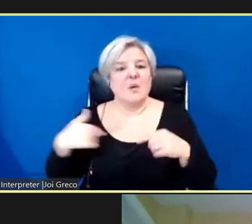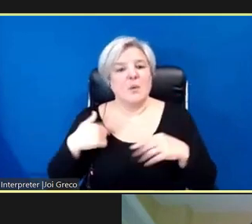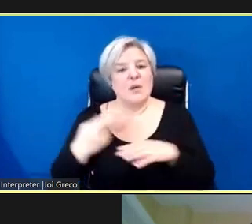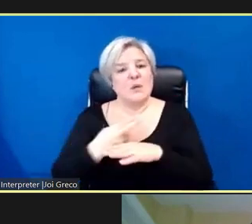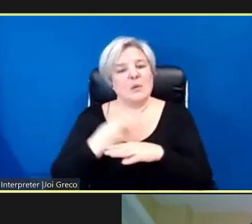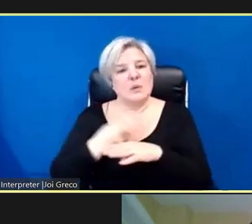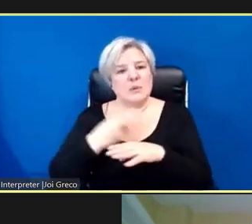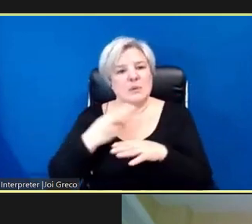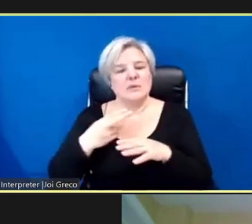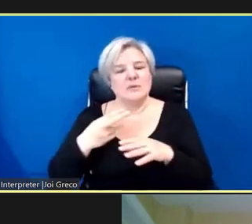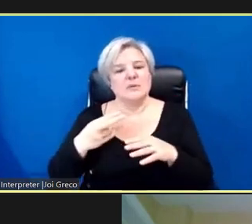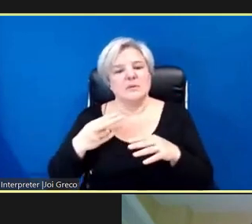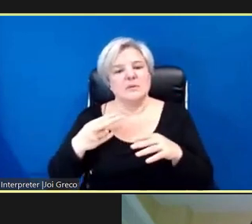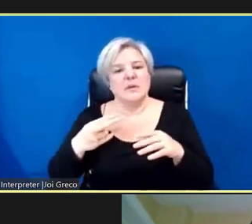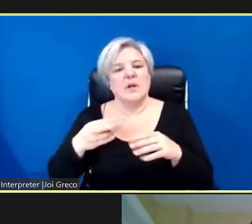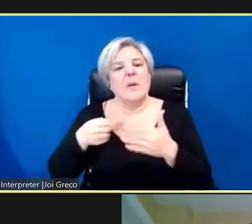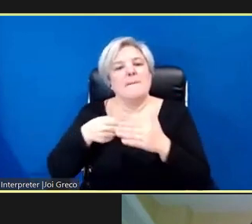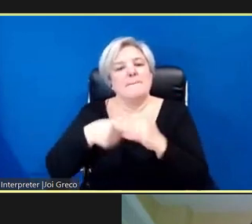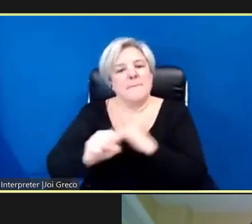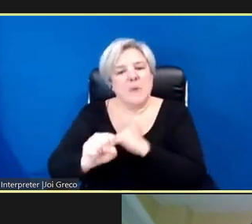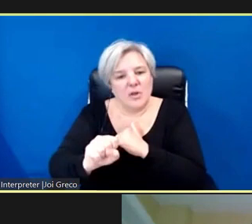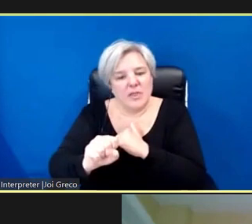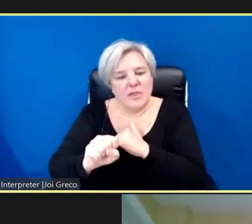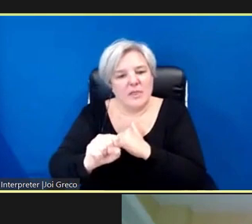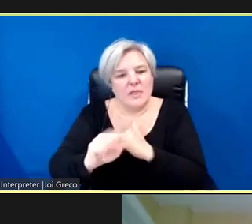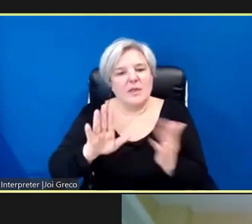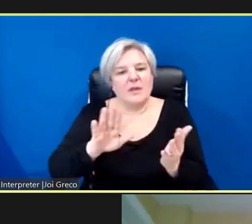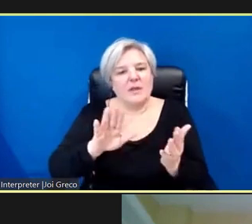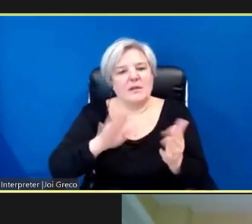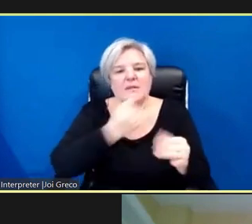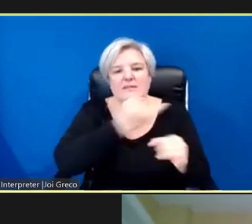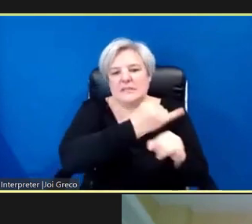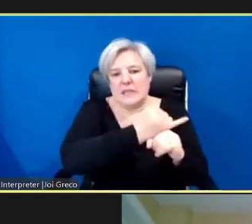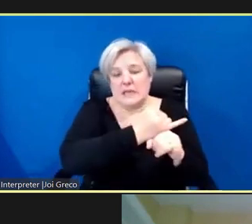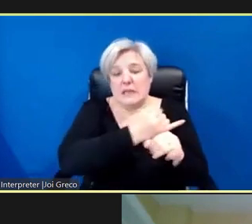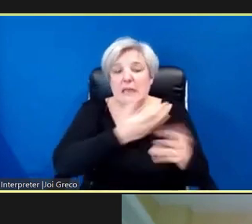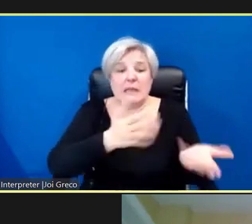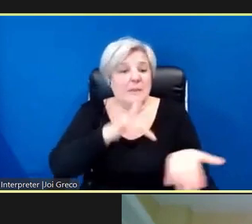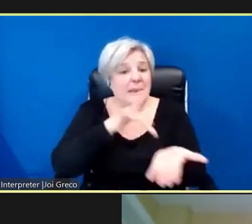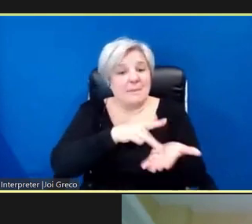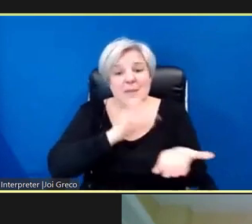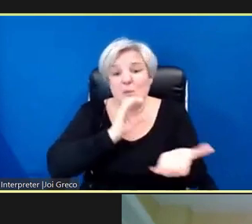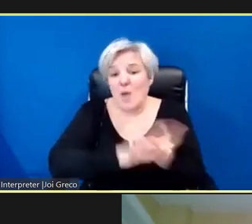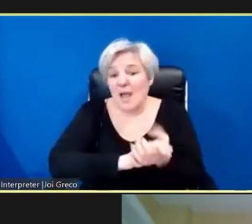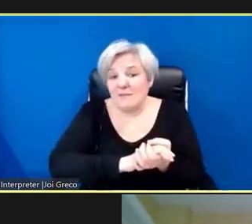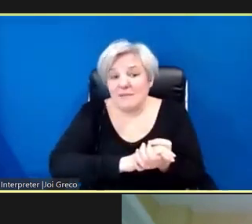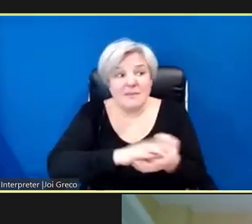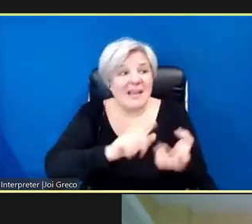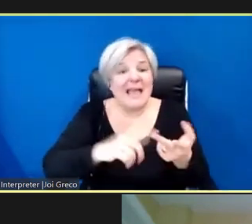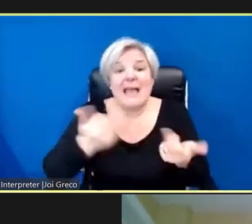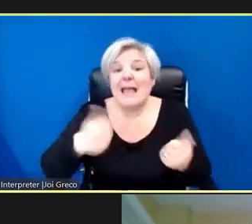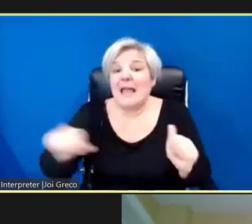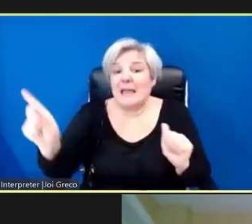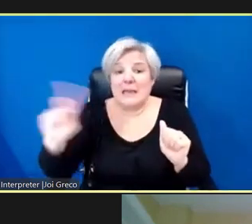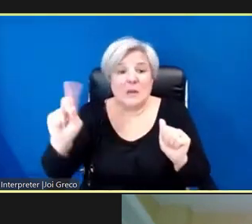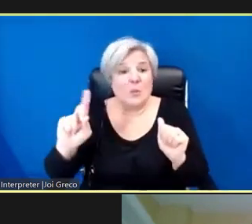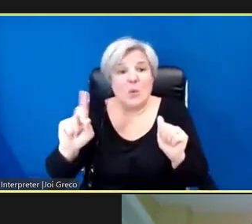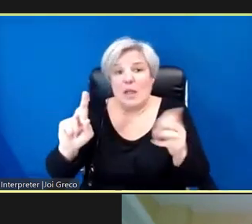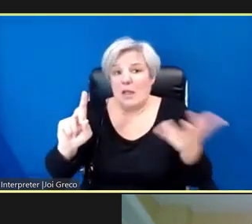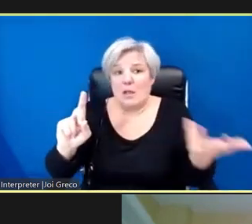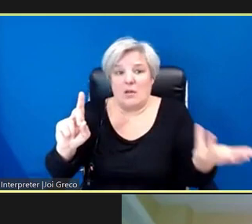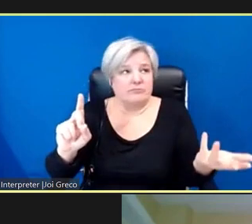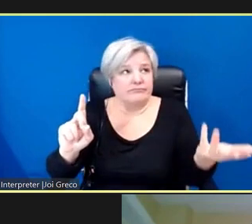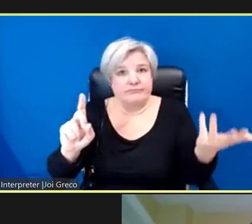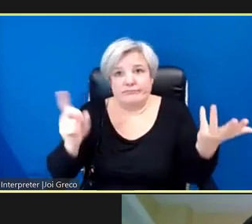terminology throughout the program, birth facility. So it could be a midwife. It just could be anywhere that